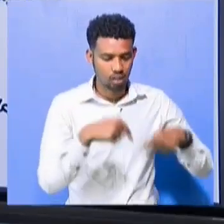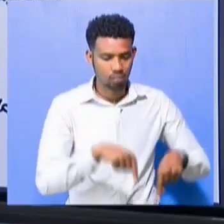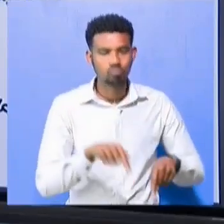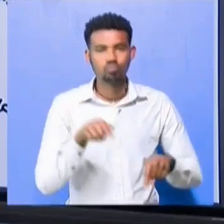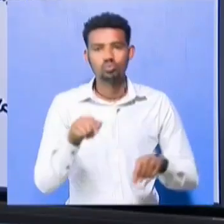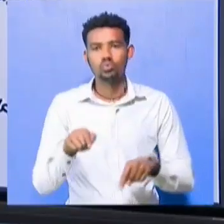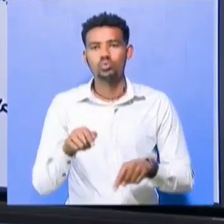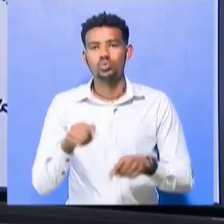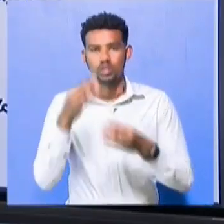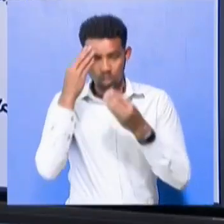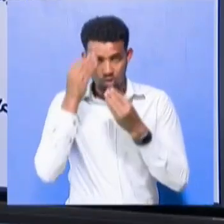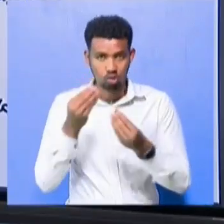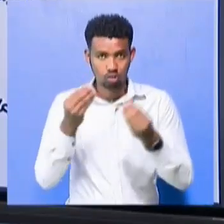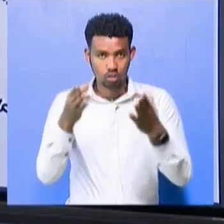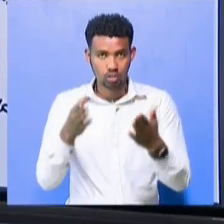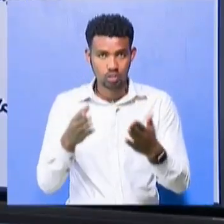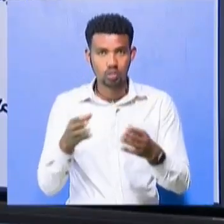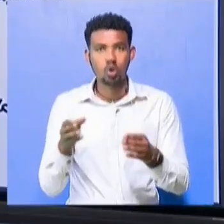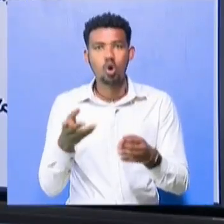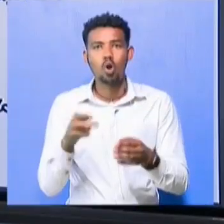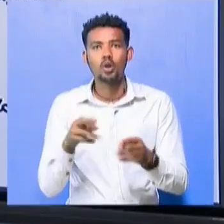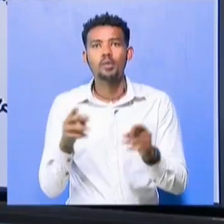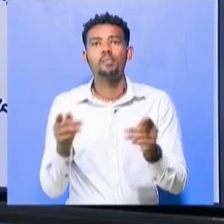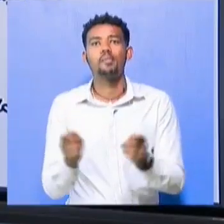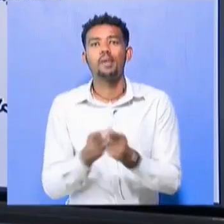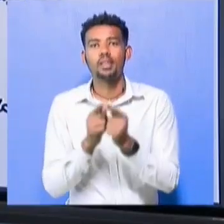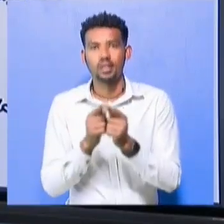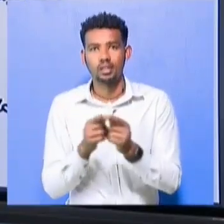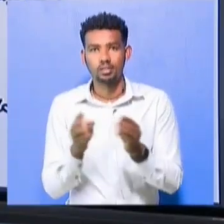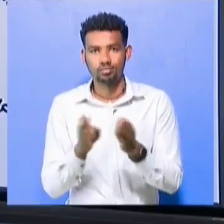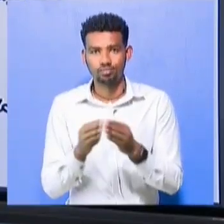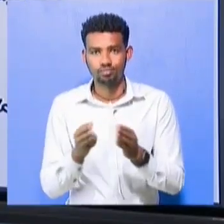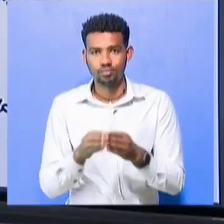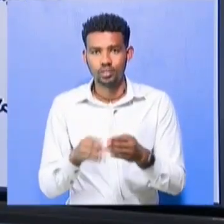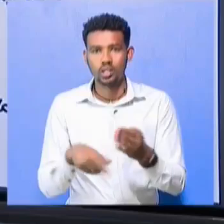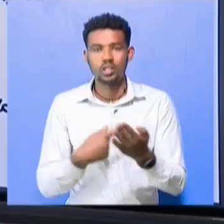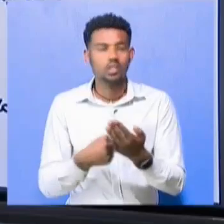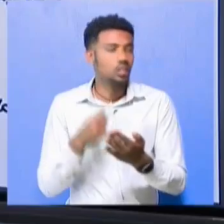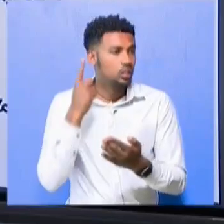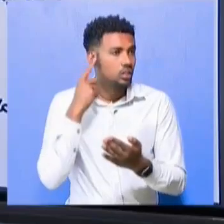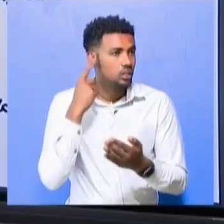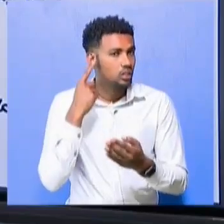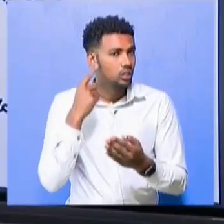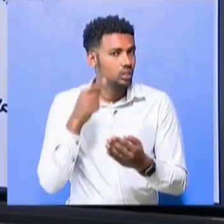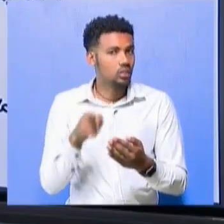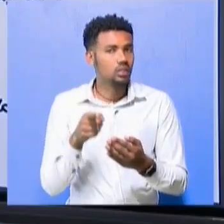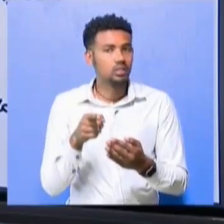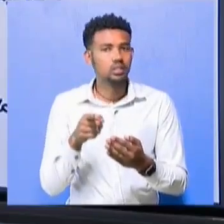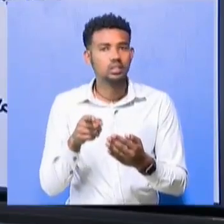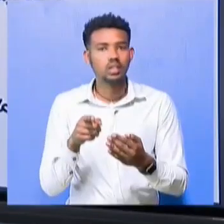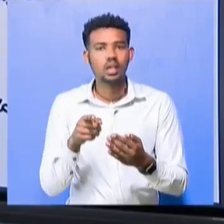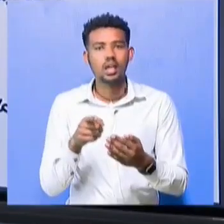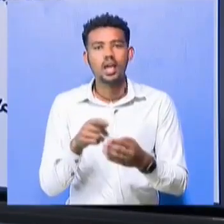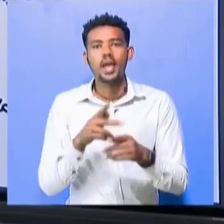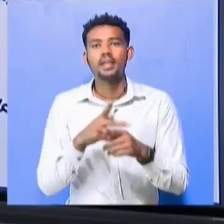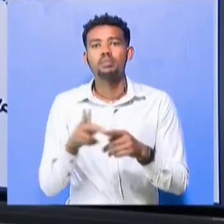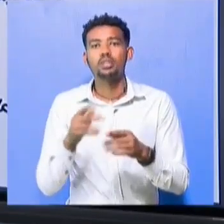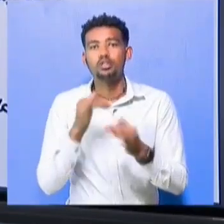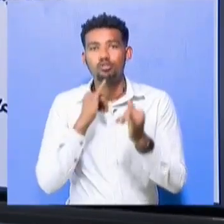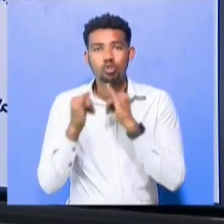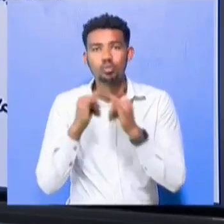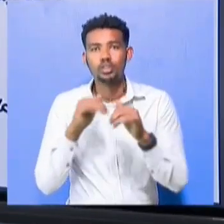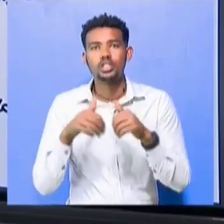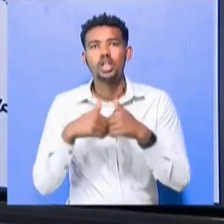that meeting, so as to talk about or to listen to the experts' information about how